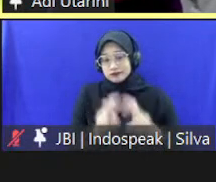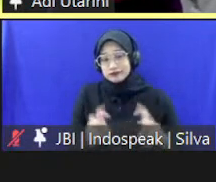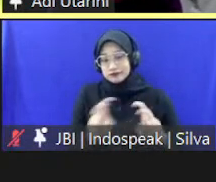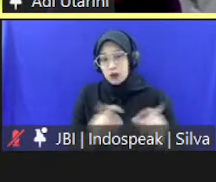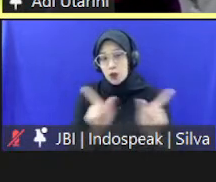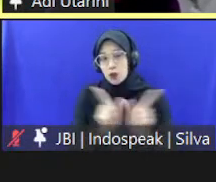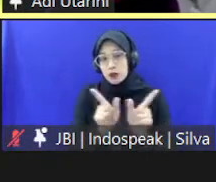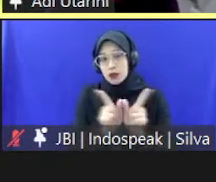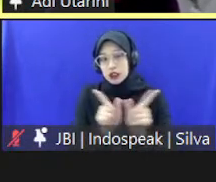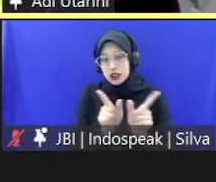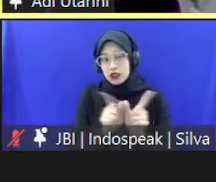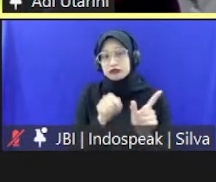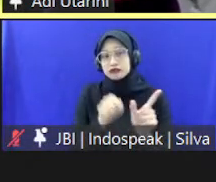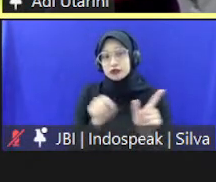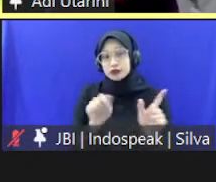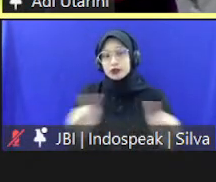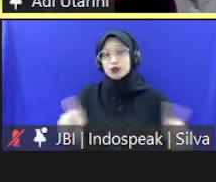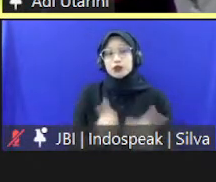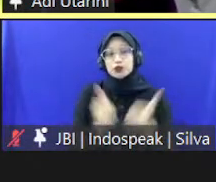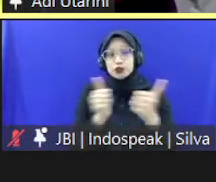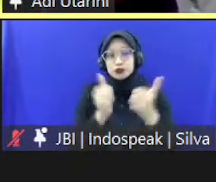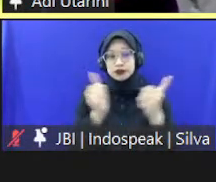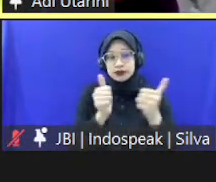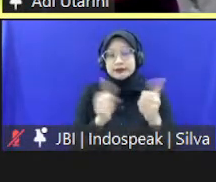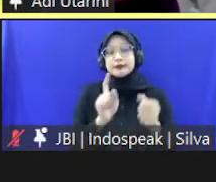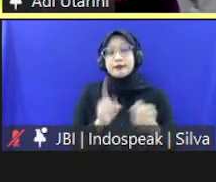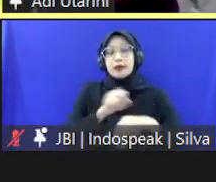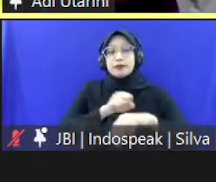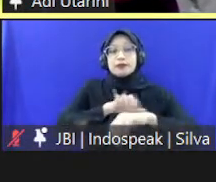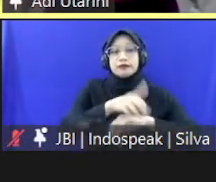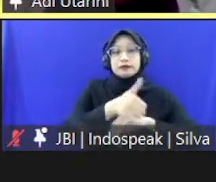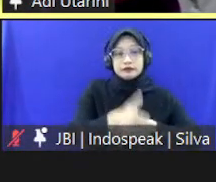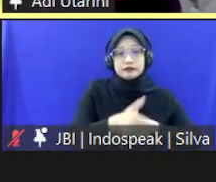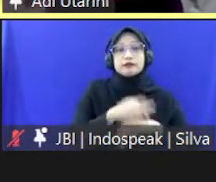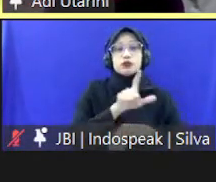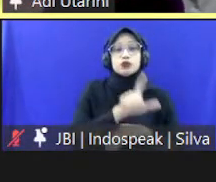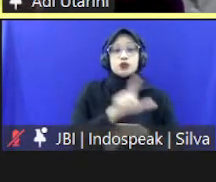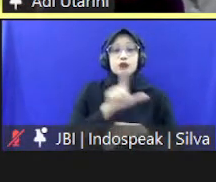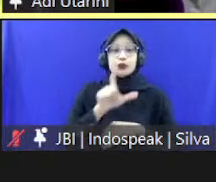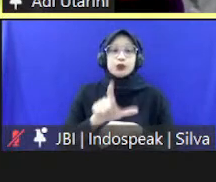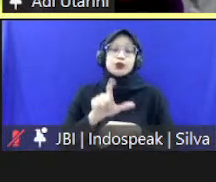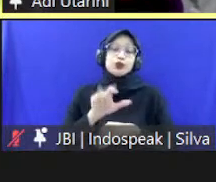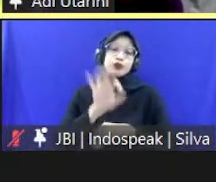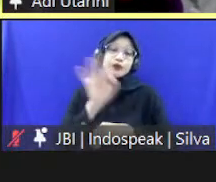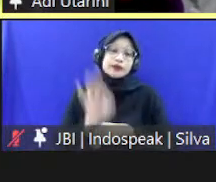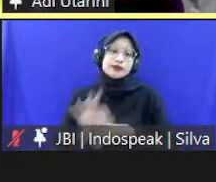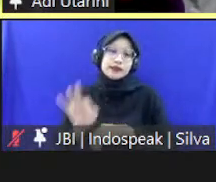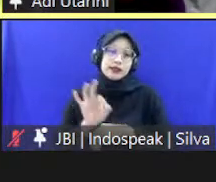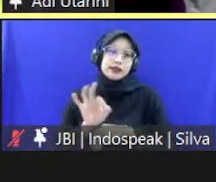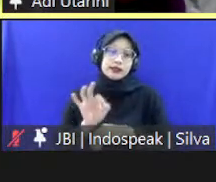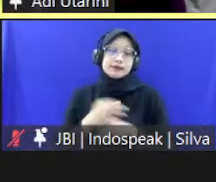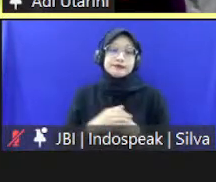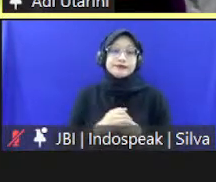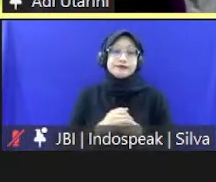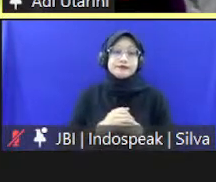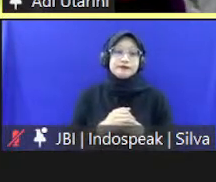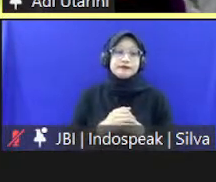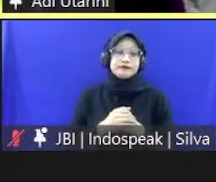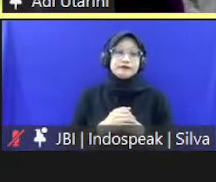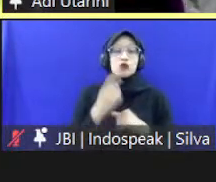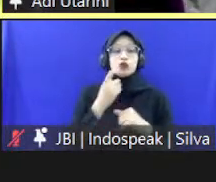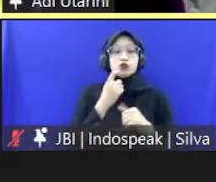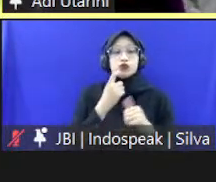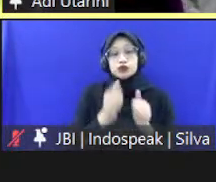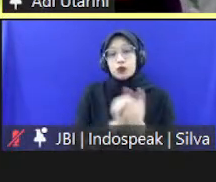mosquito deployments in reducing dengue incidence and hospitalization. Now, significantly, this trial is the first